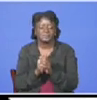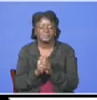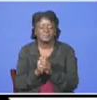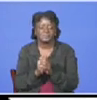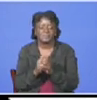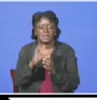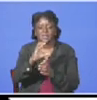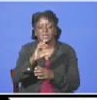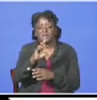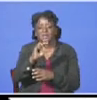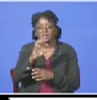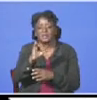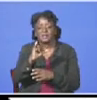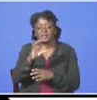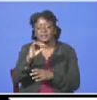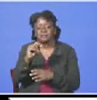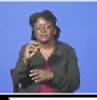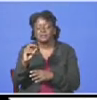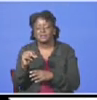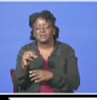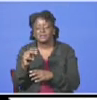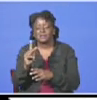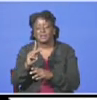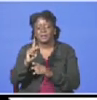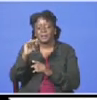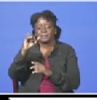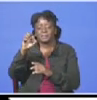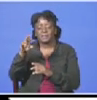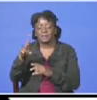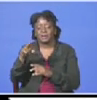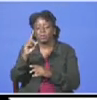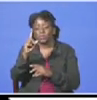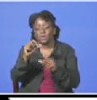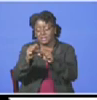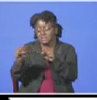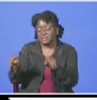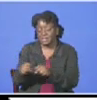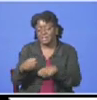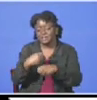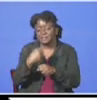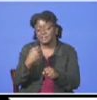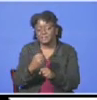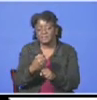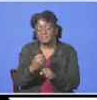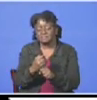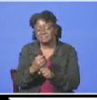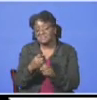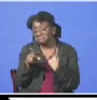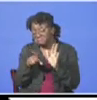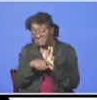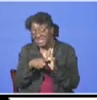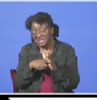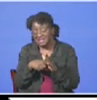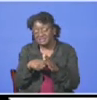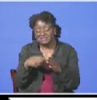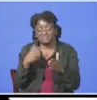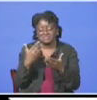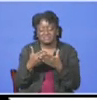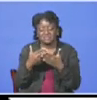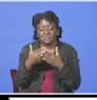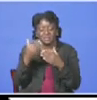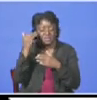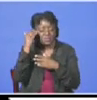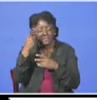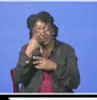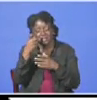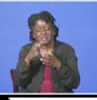Well, the Clifton Pier is one of those sites made infamous due to its many oil spills. However, new oil recovery systems seek to change the way